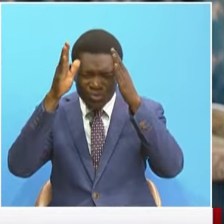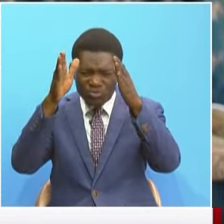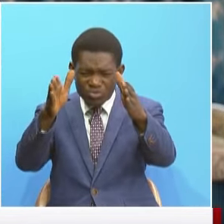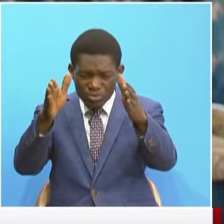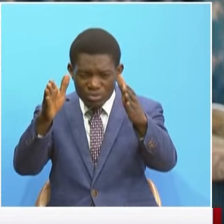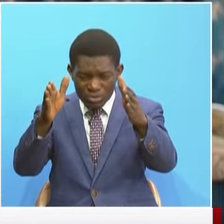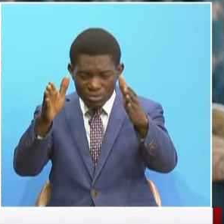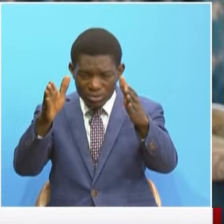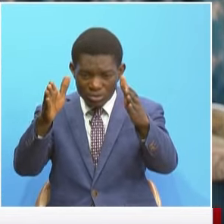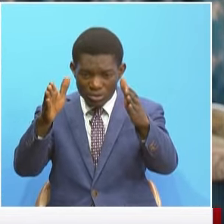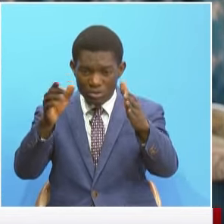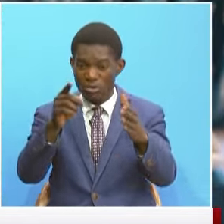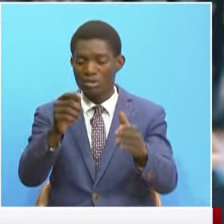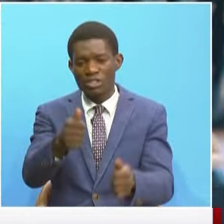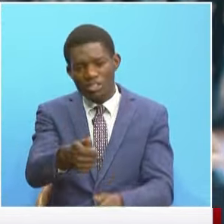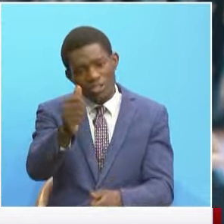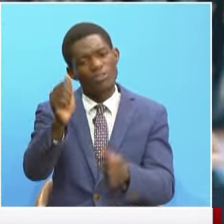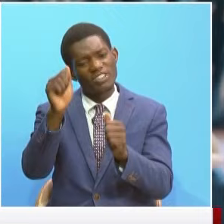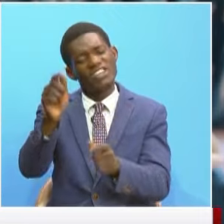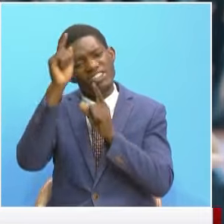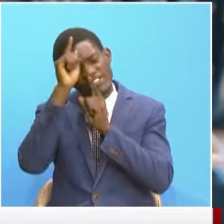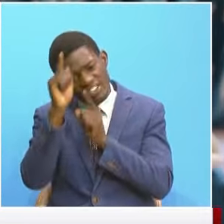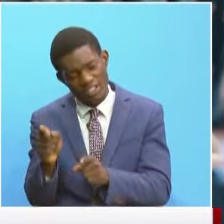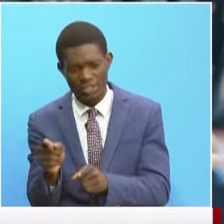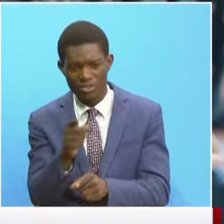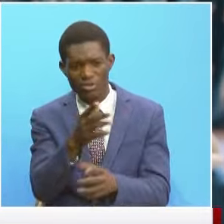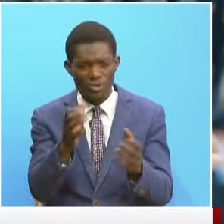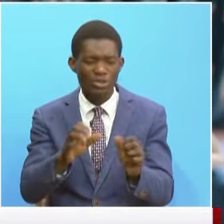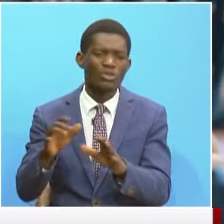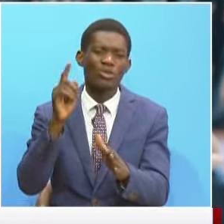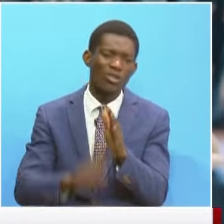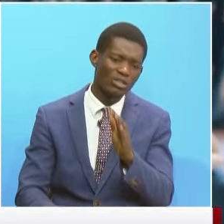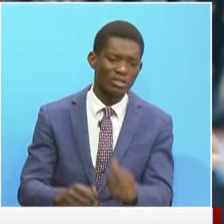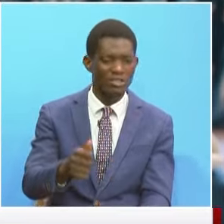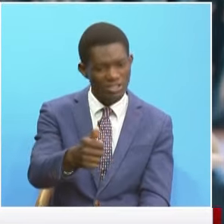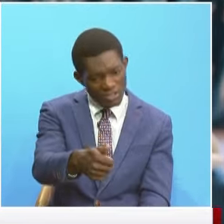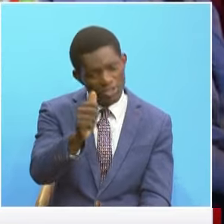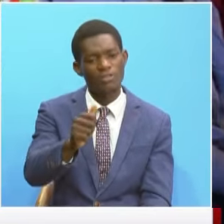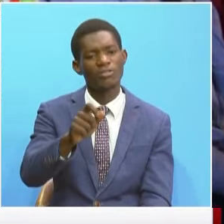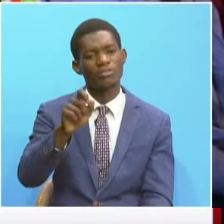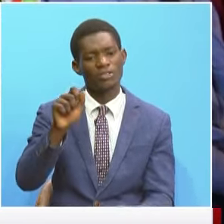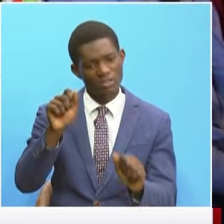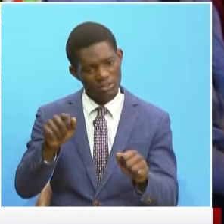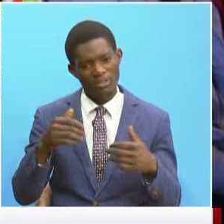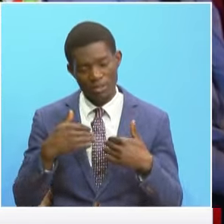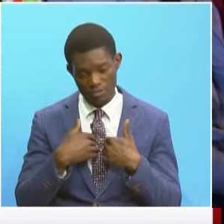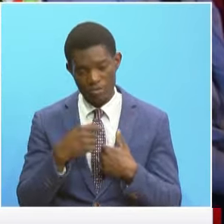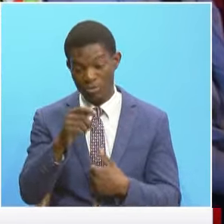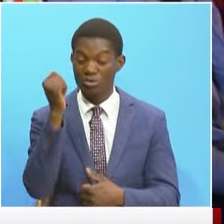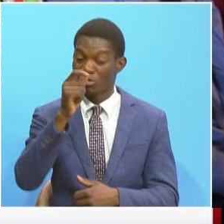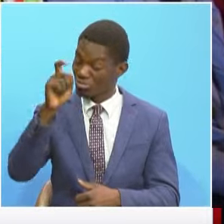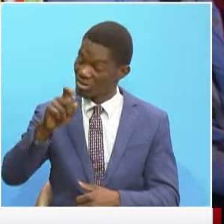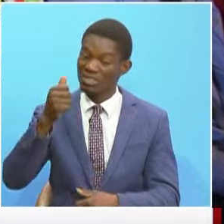hands. You can choose who you want to be. It's your choice. Add value to yourself and have self-confidence in